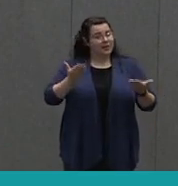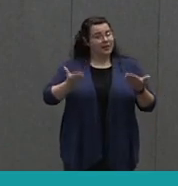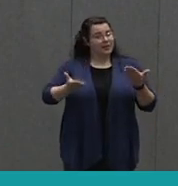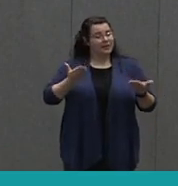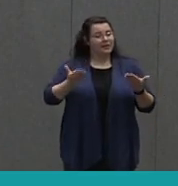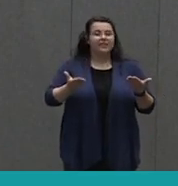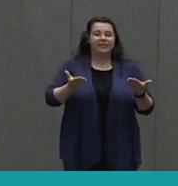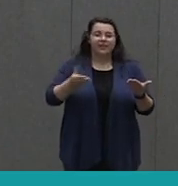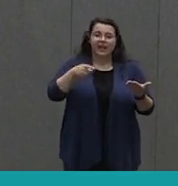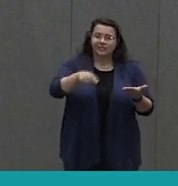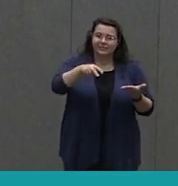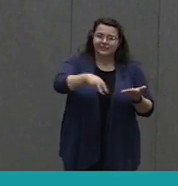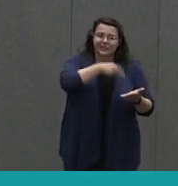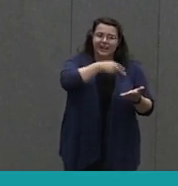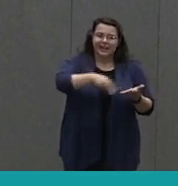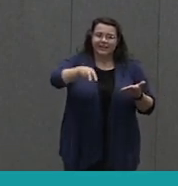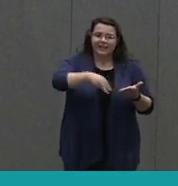down.